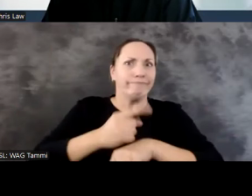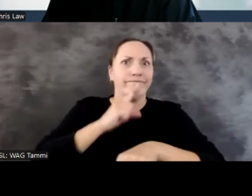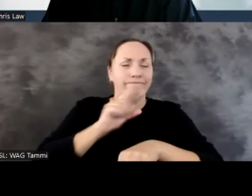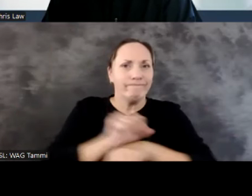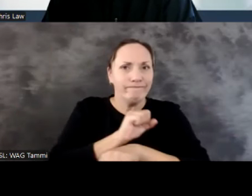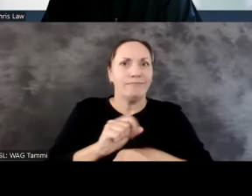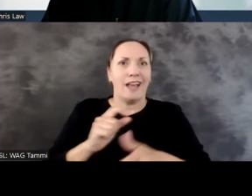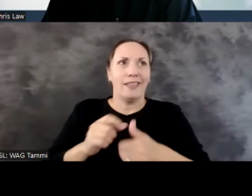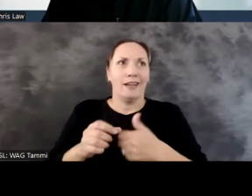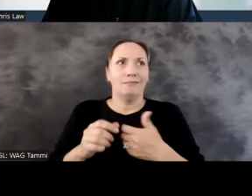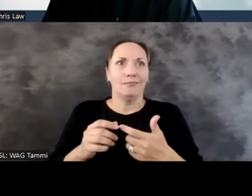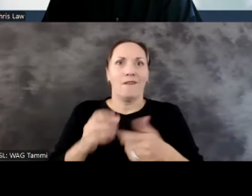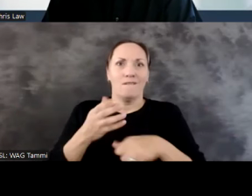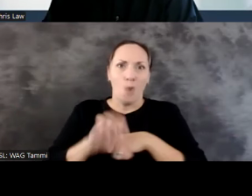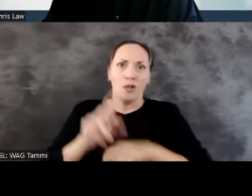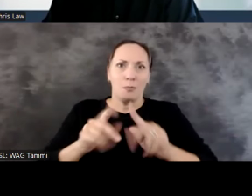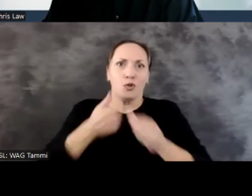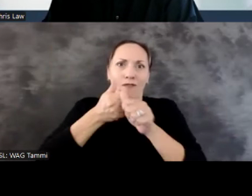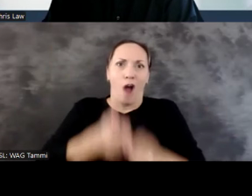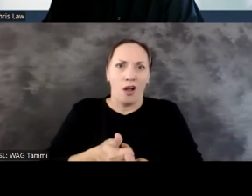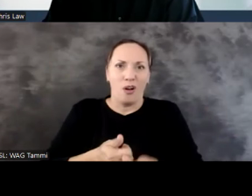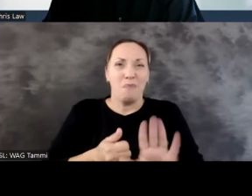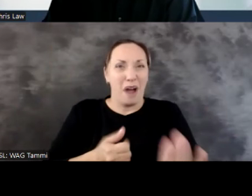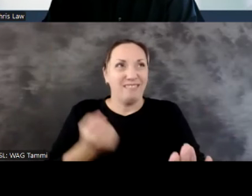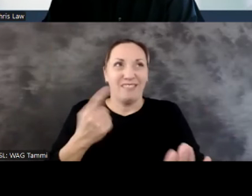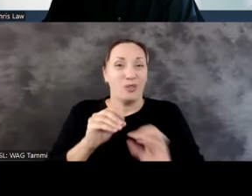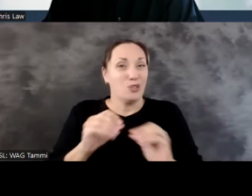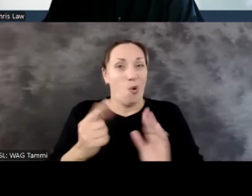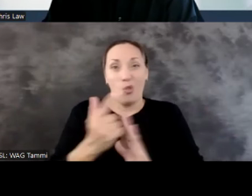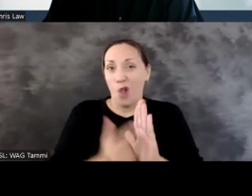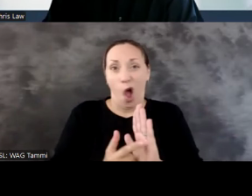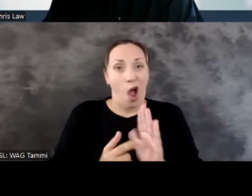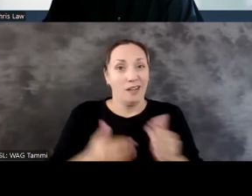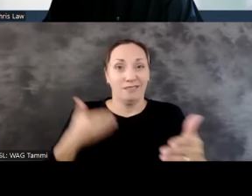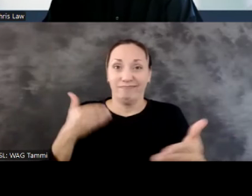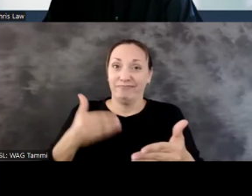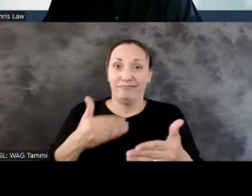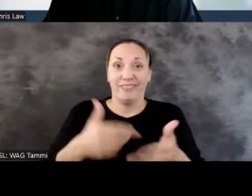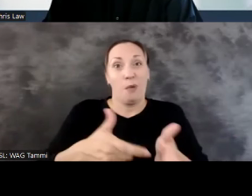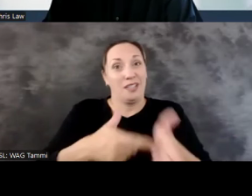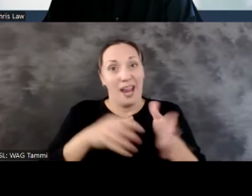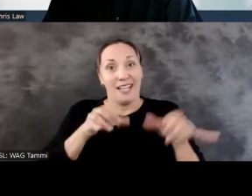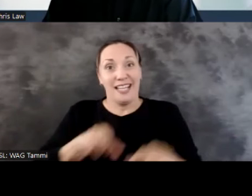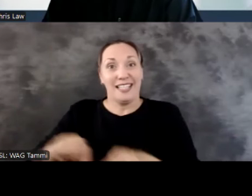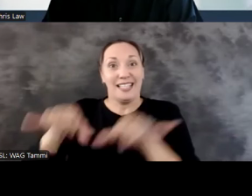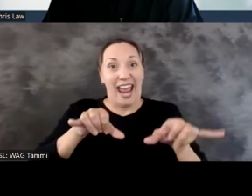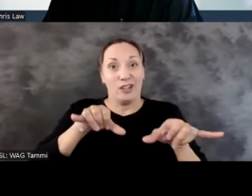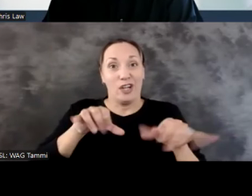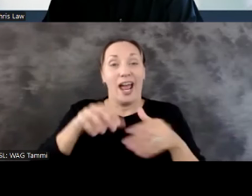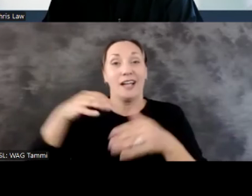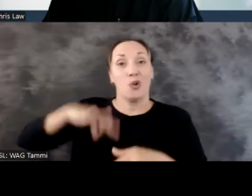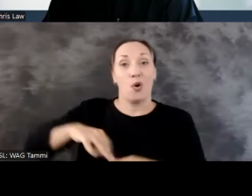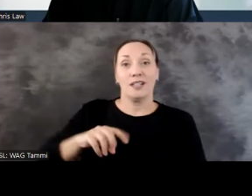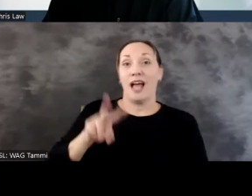law? There's no law on the horizon that will demand standardized scores on VPATs and